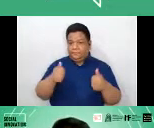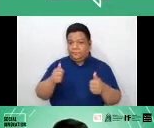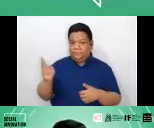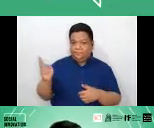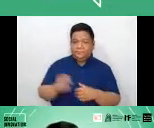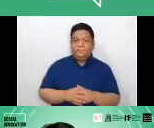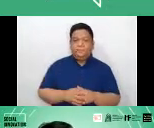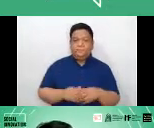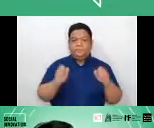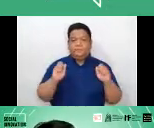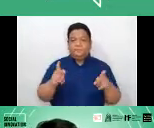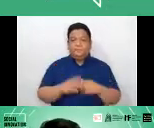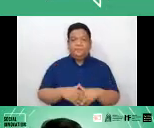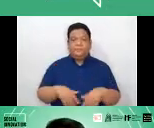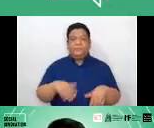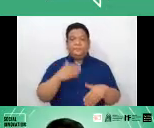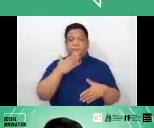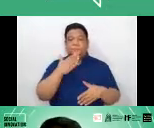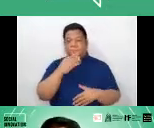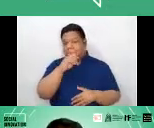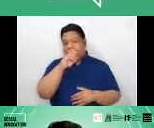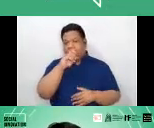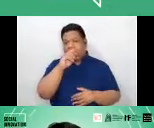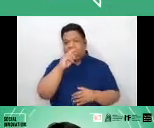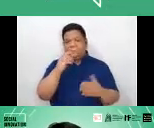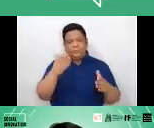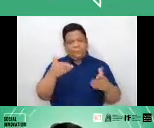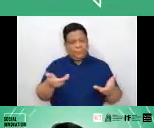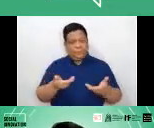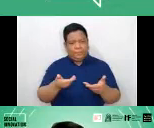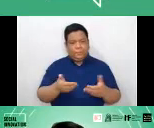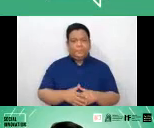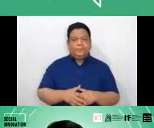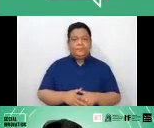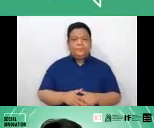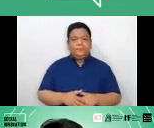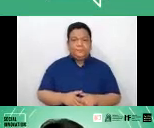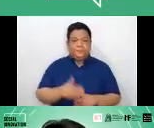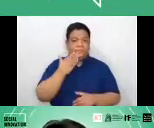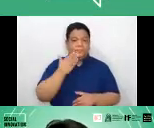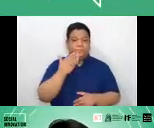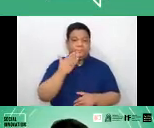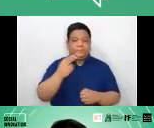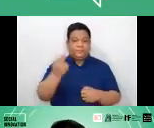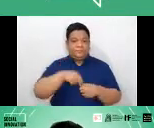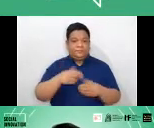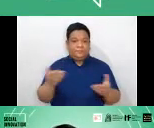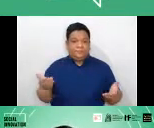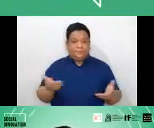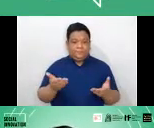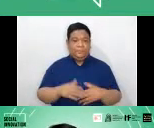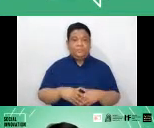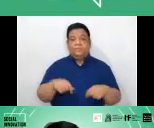Okay, I got 2. Thank you. All right. So again, welcome and thank you for being here today. Today we're